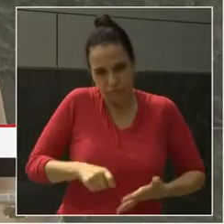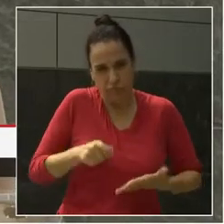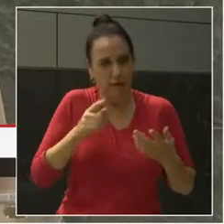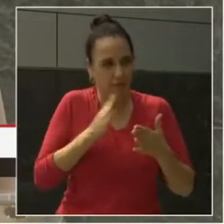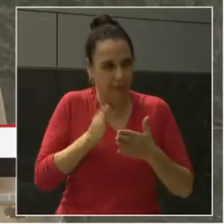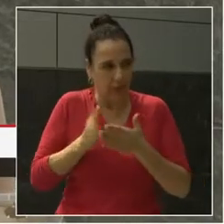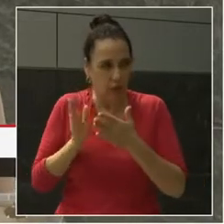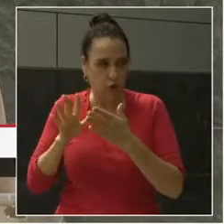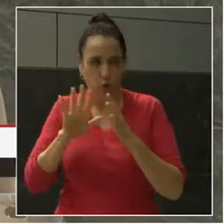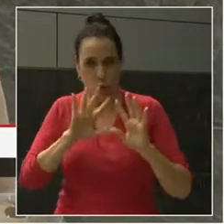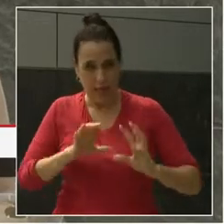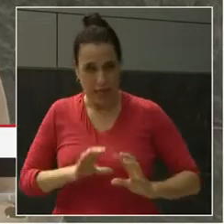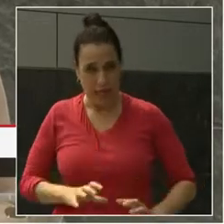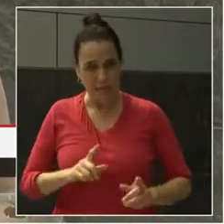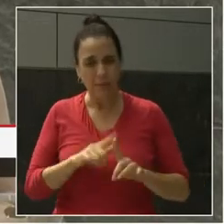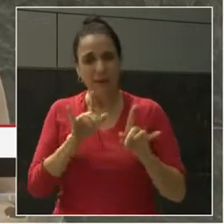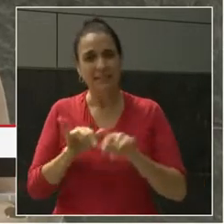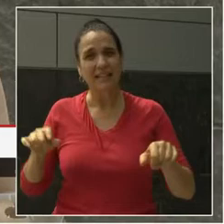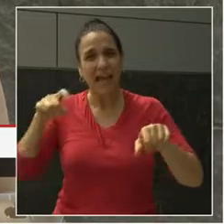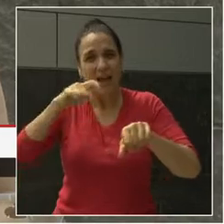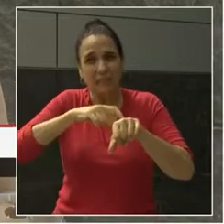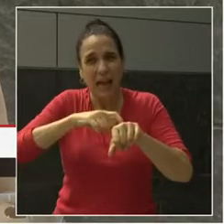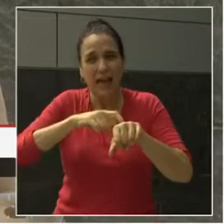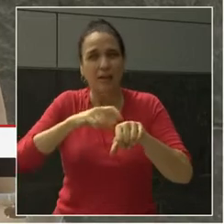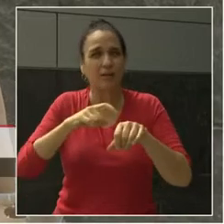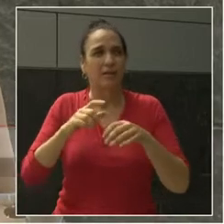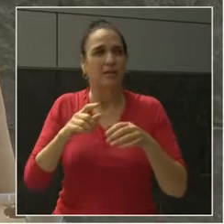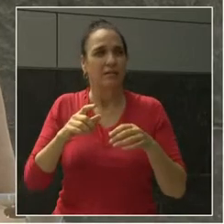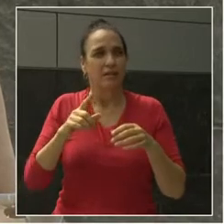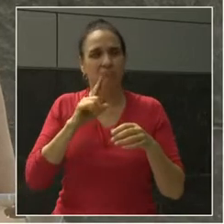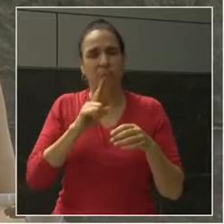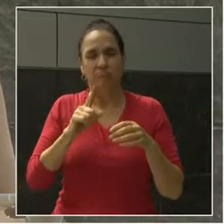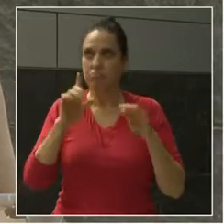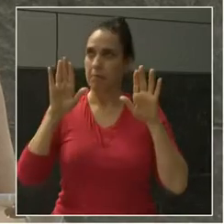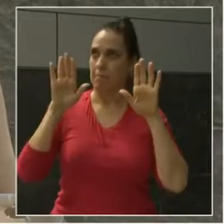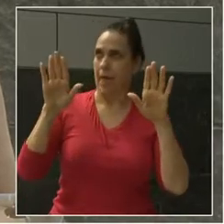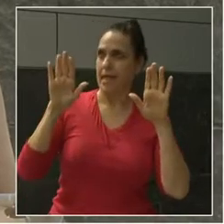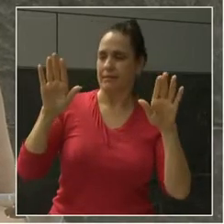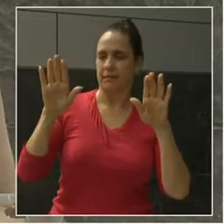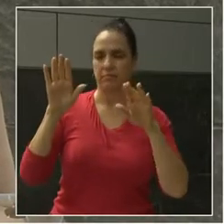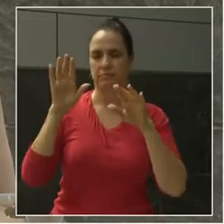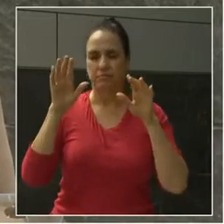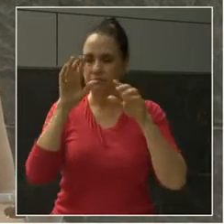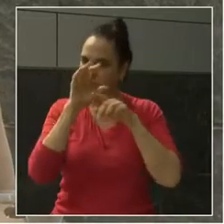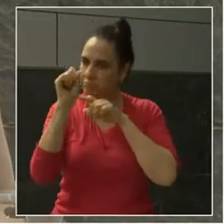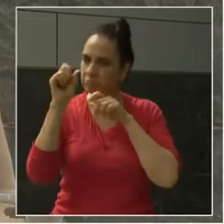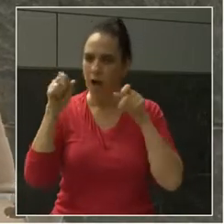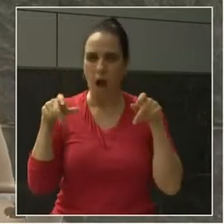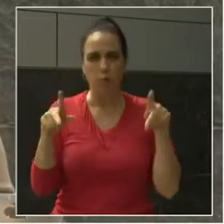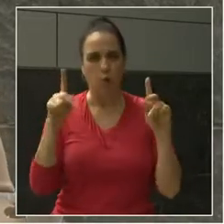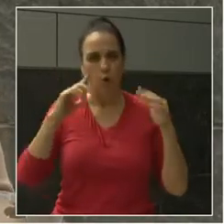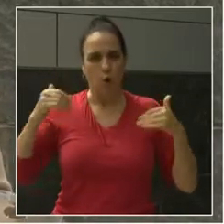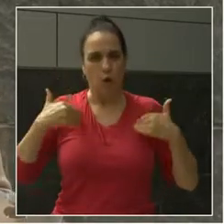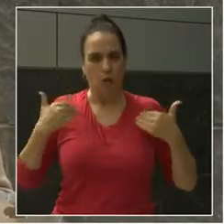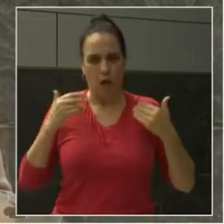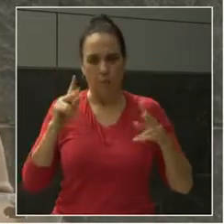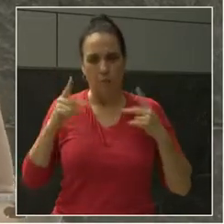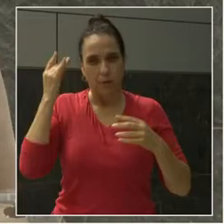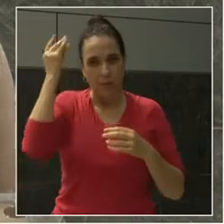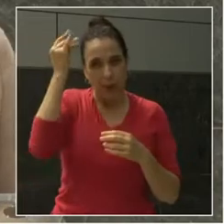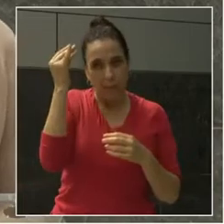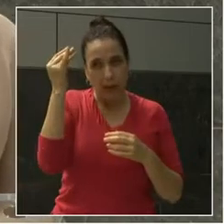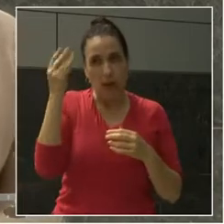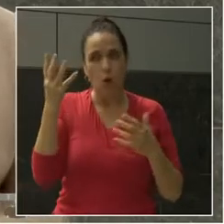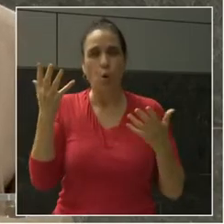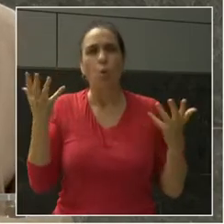that. But this is also an incredible opportunity for young people to think about what they want to